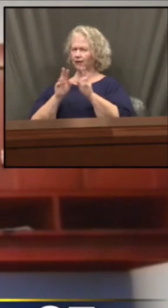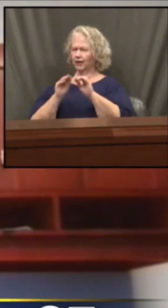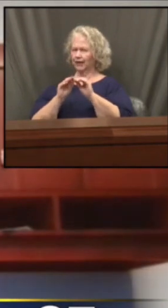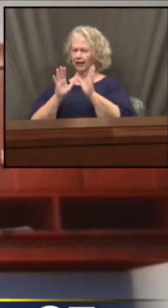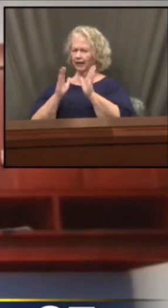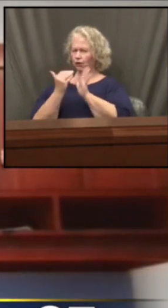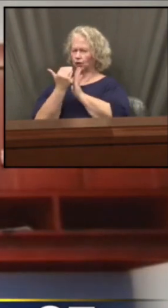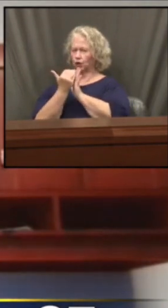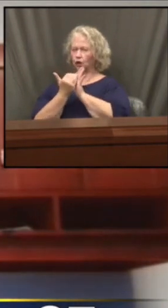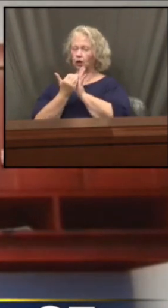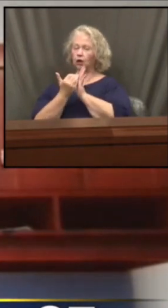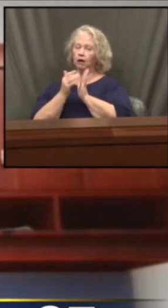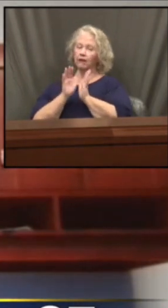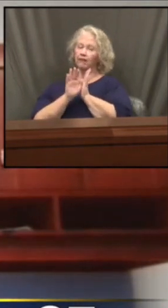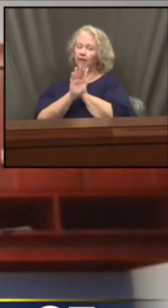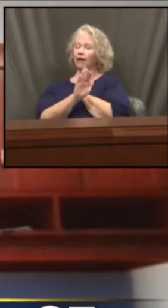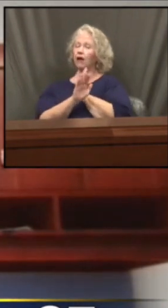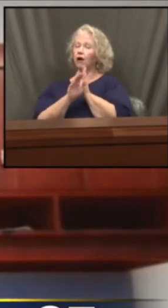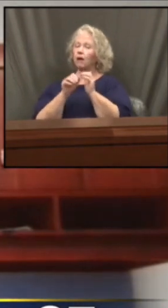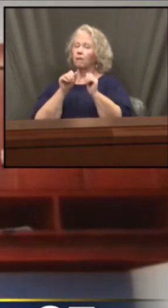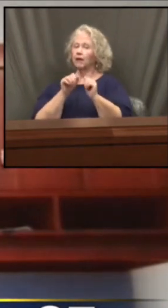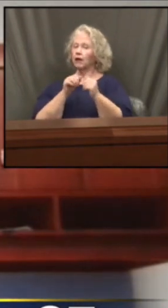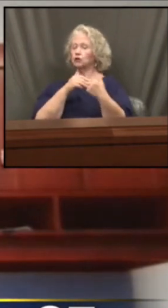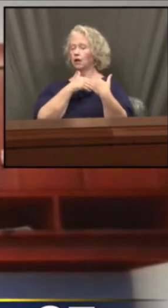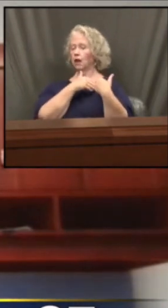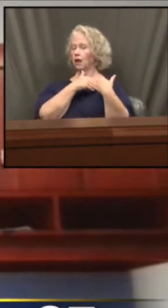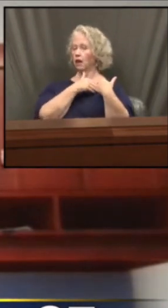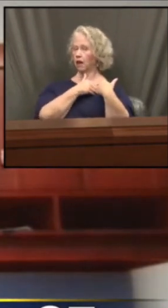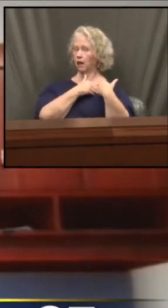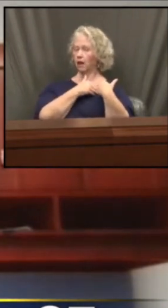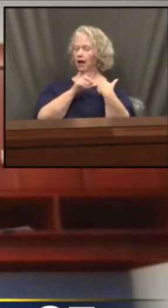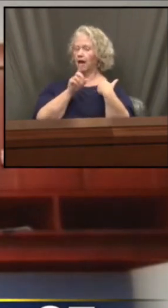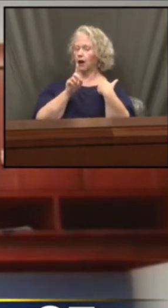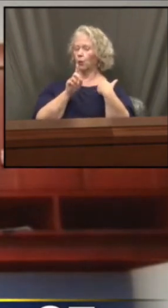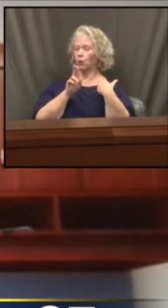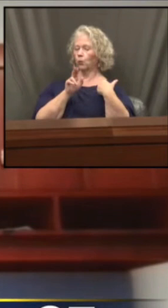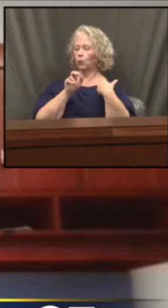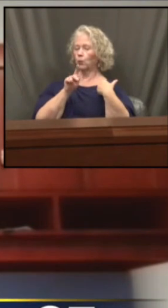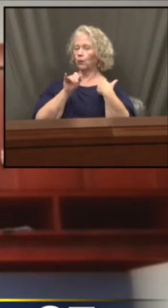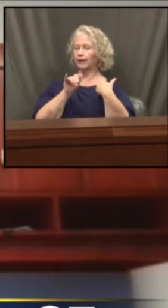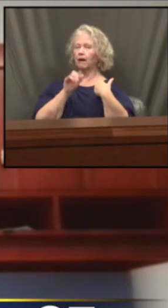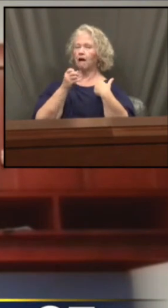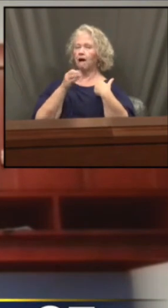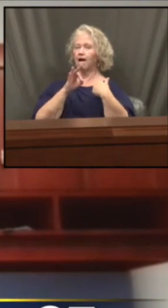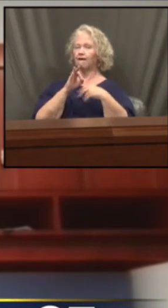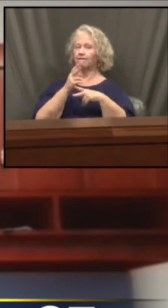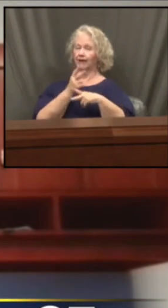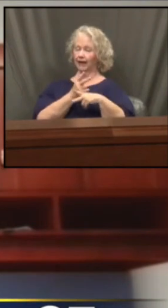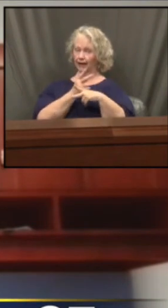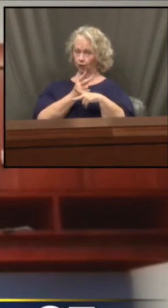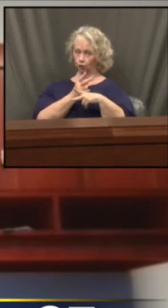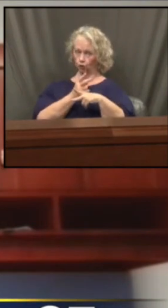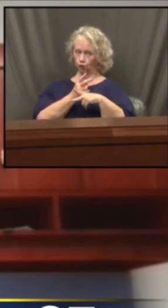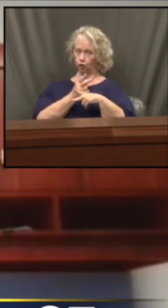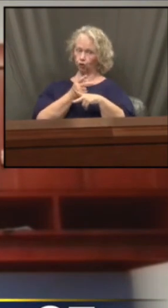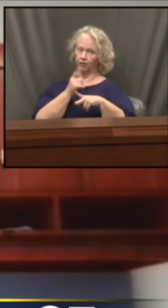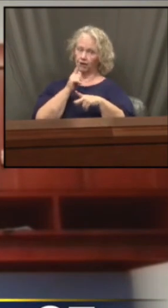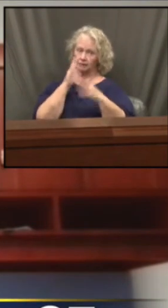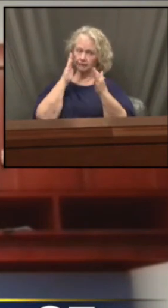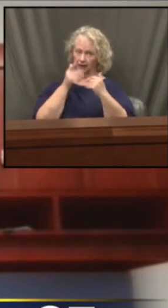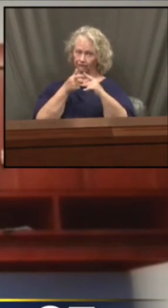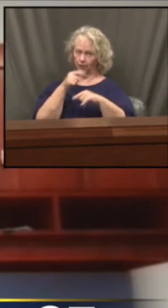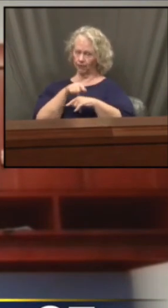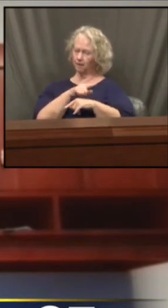the potential liability and duty of care that they have to perform. And so that is clearly